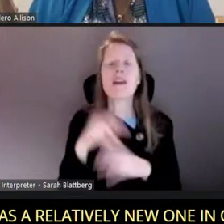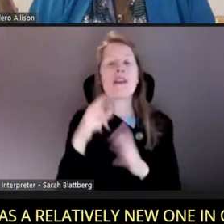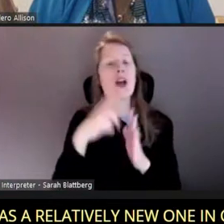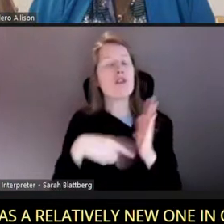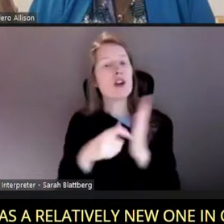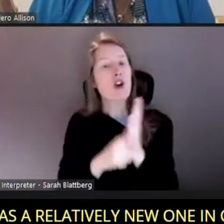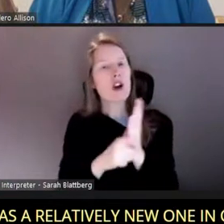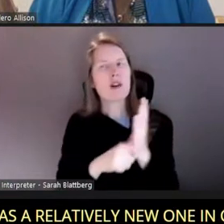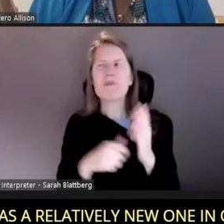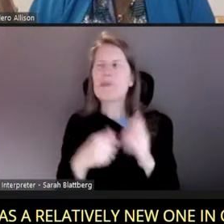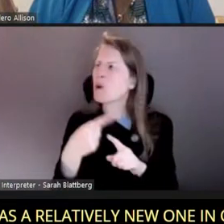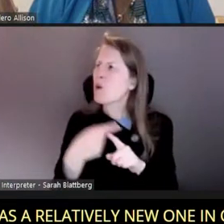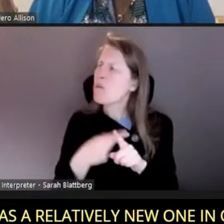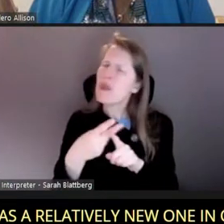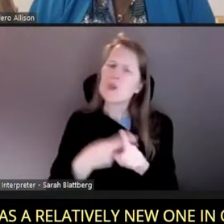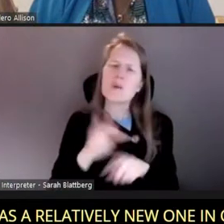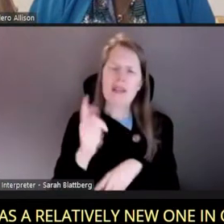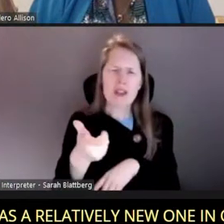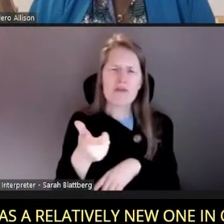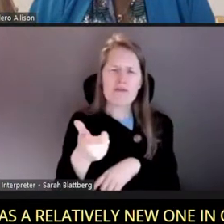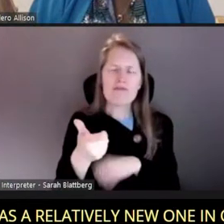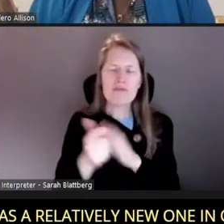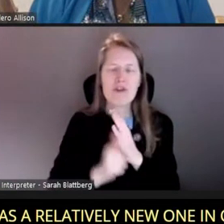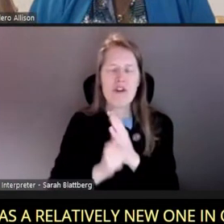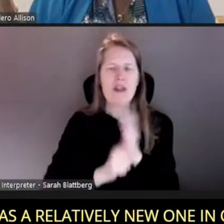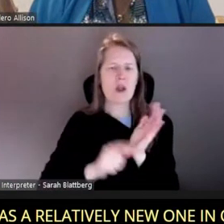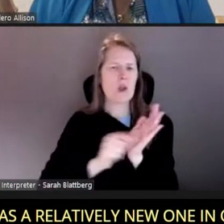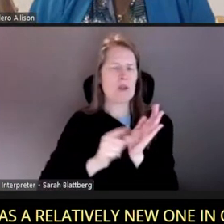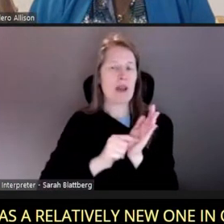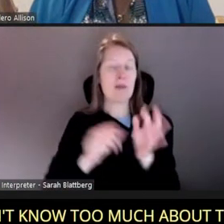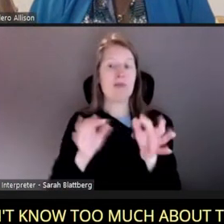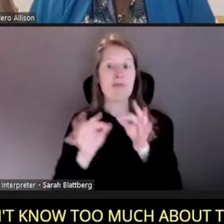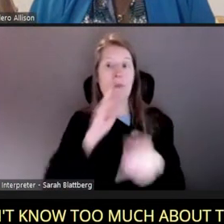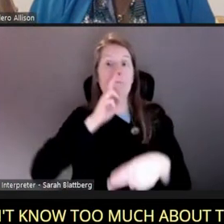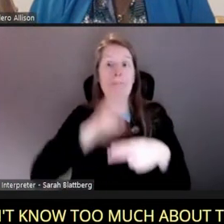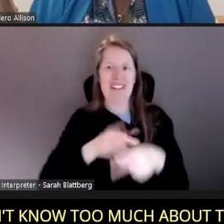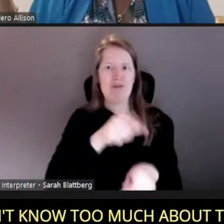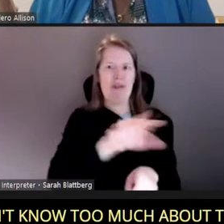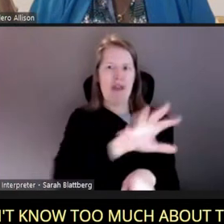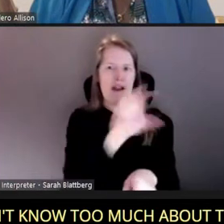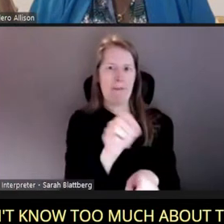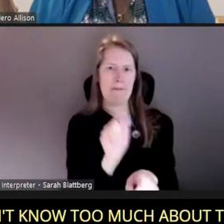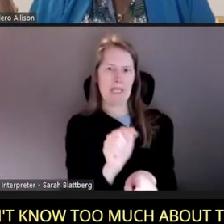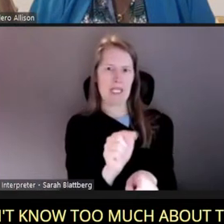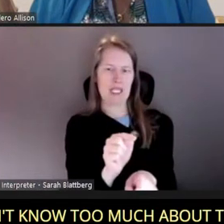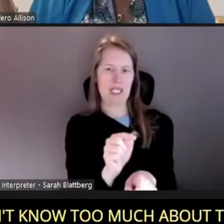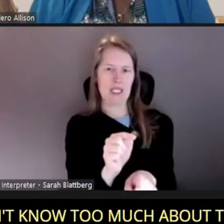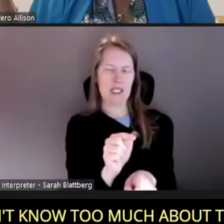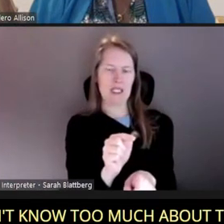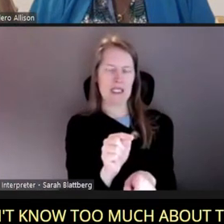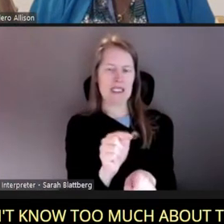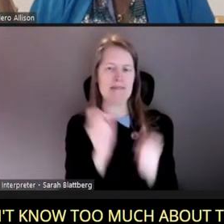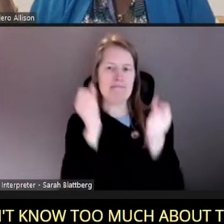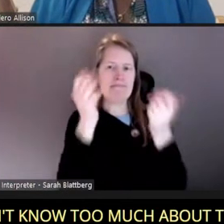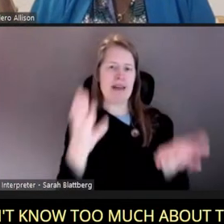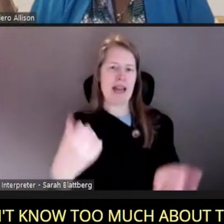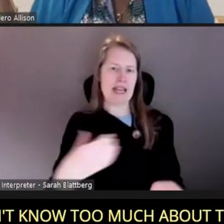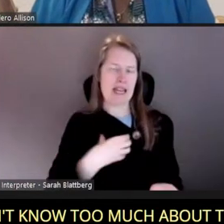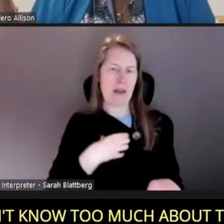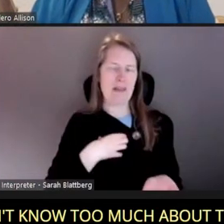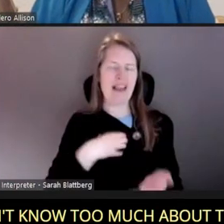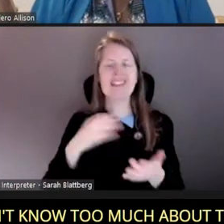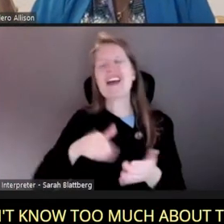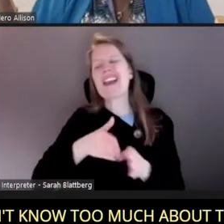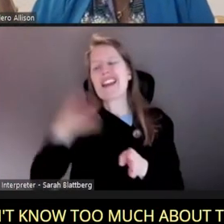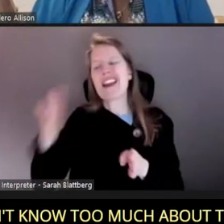or two later in the paper that talked about this particular provider. There were a lot of complaints in the town next to